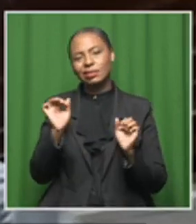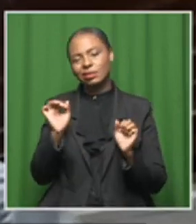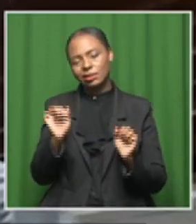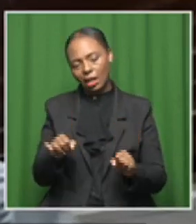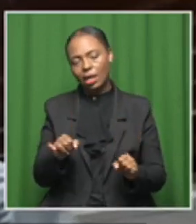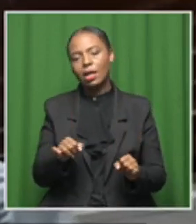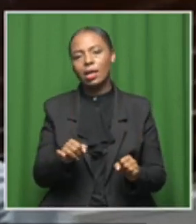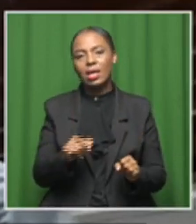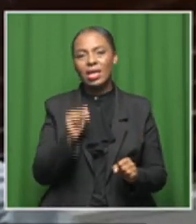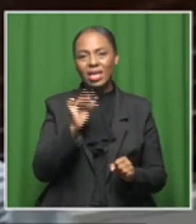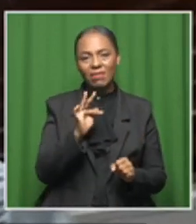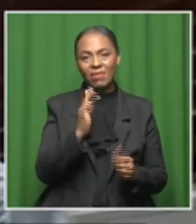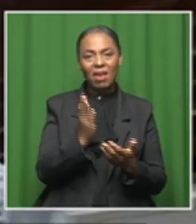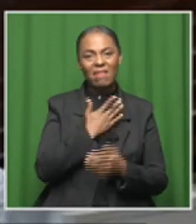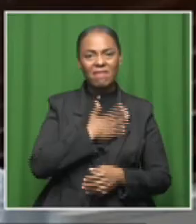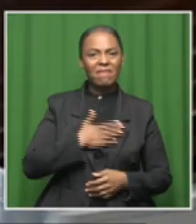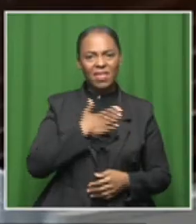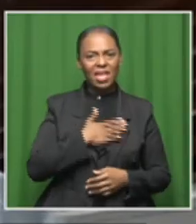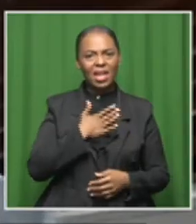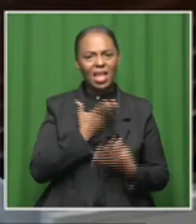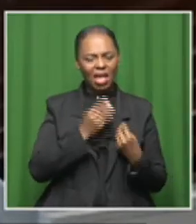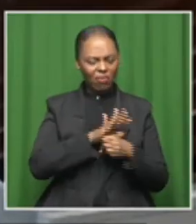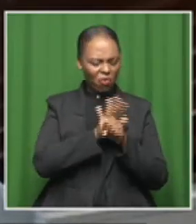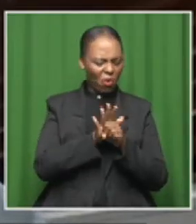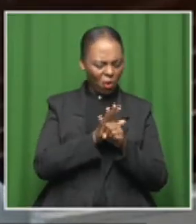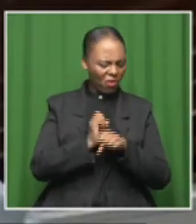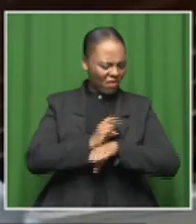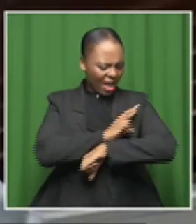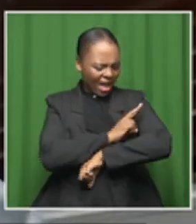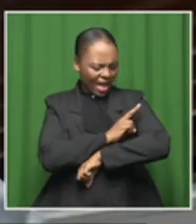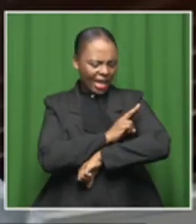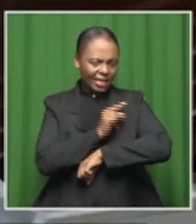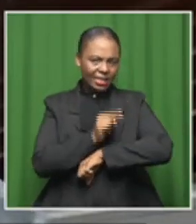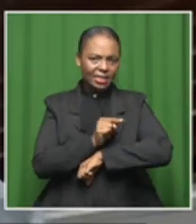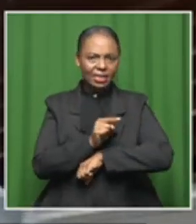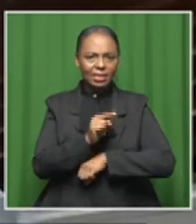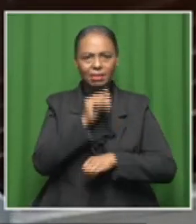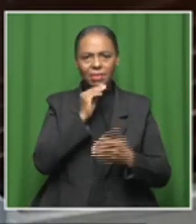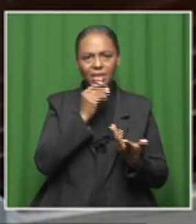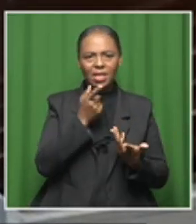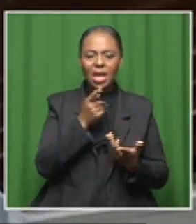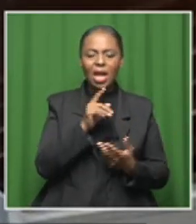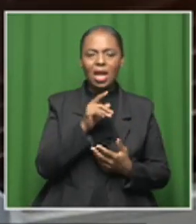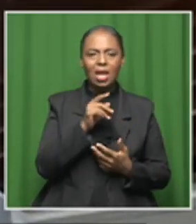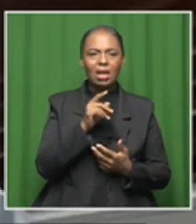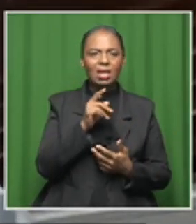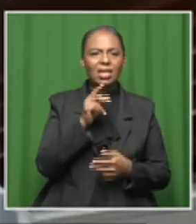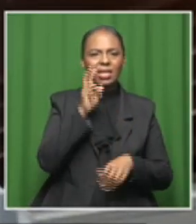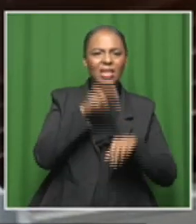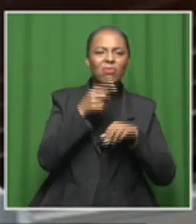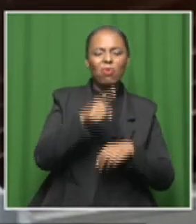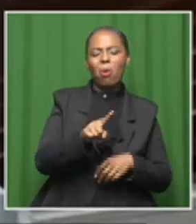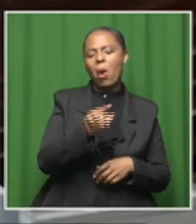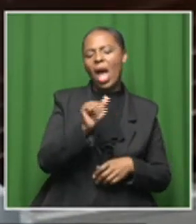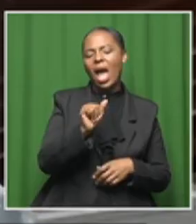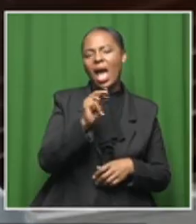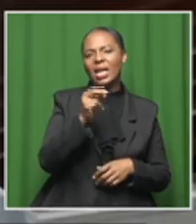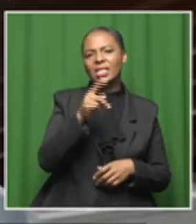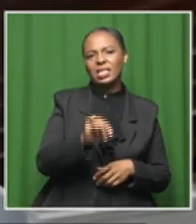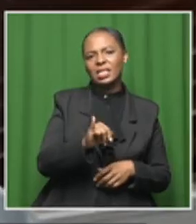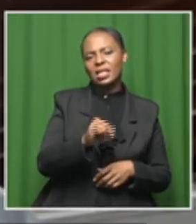you treat it the same in the sense that it's a virus, so you don't need to give any antibiotics, and mostly you don't need to give